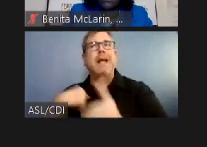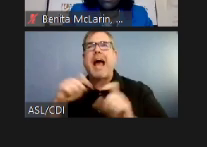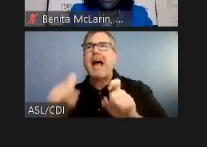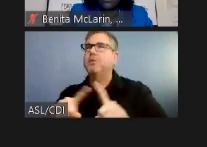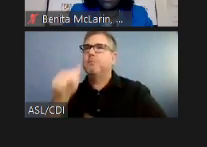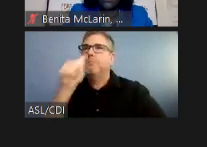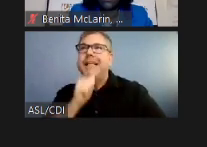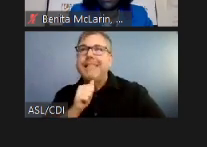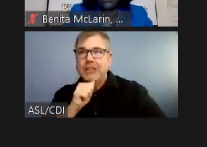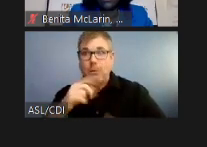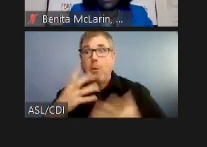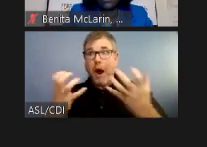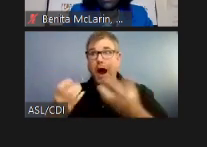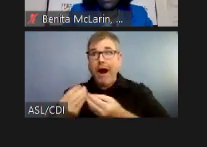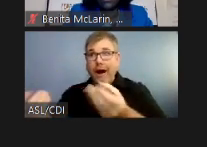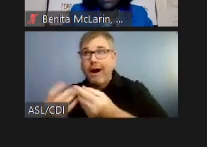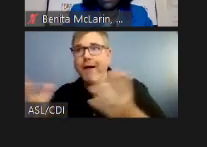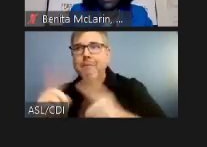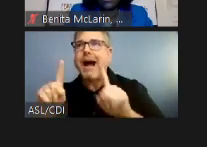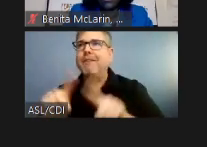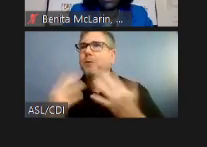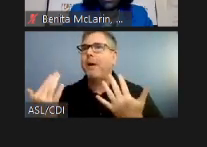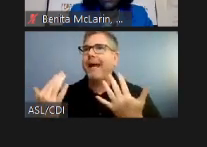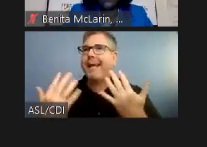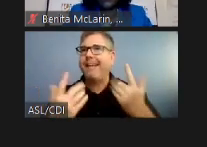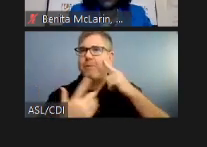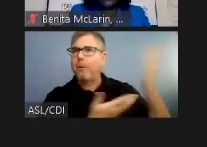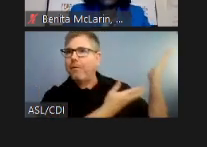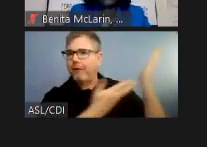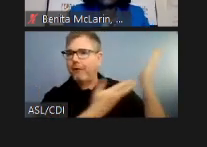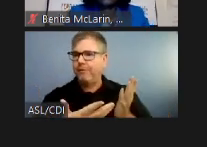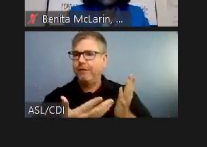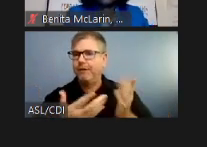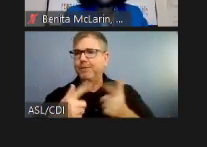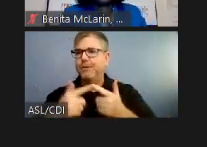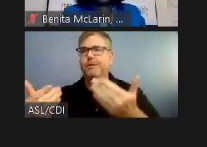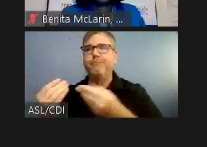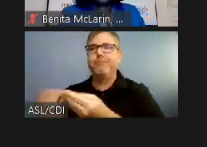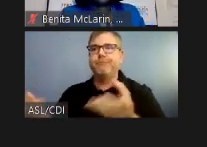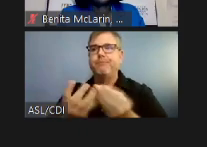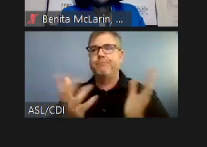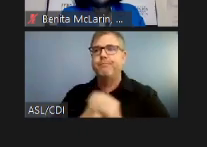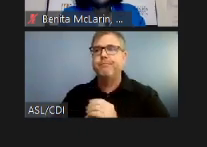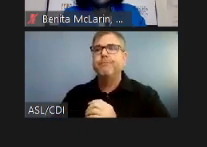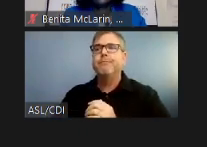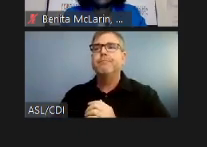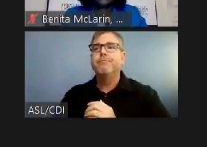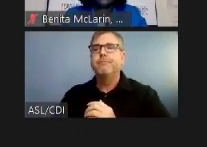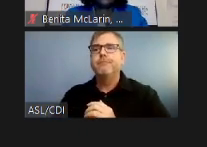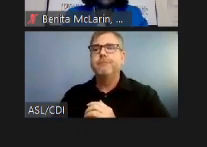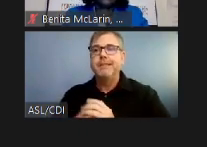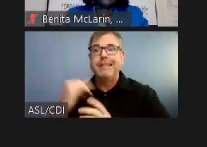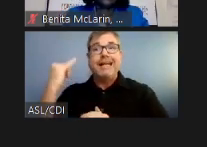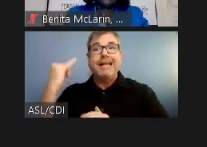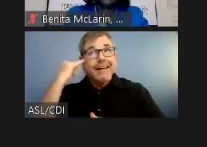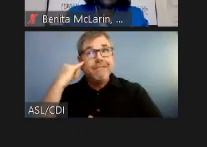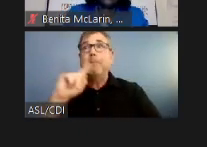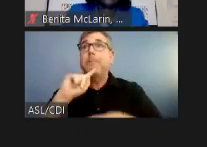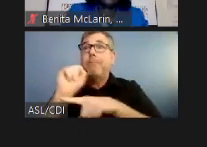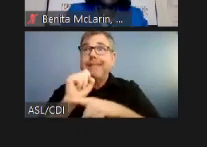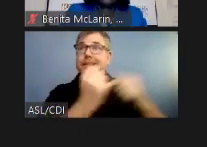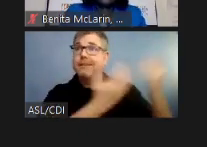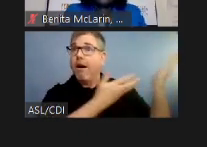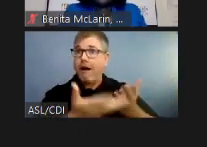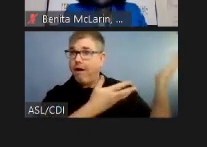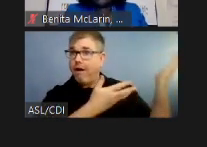If we get vaccines, we have a tier framework to apply, but we just don't have the vaccines yet to be able to move through these tiers. Hey,